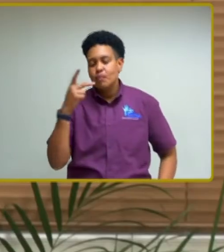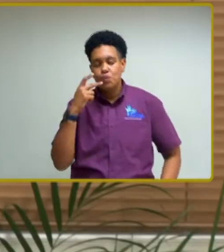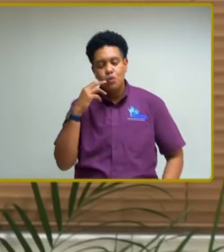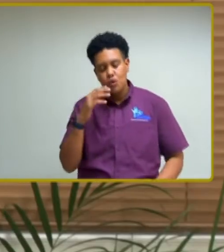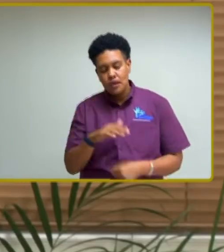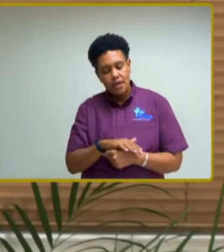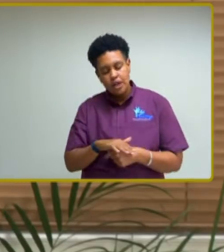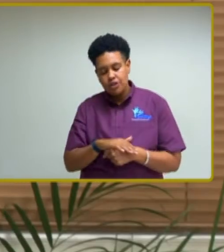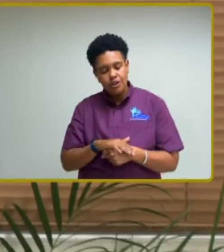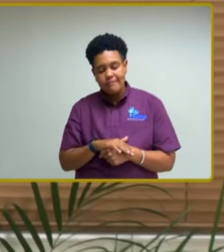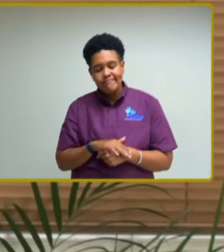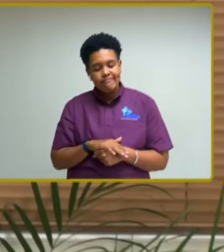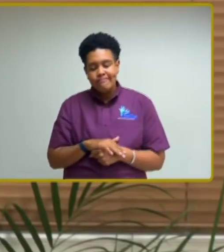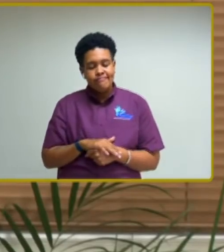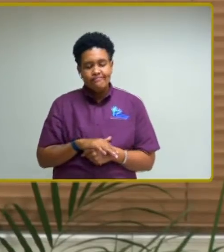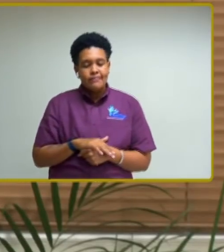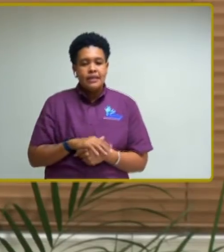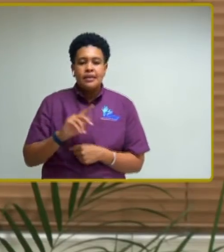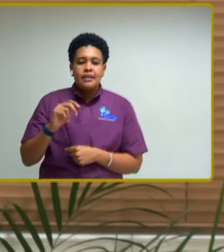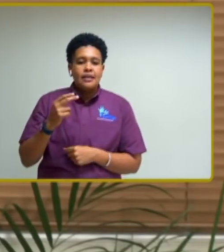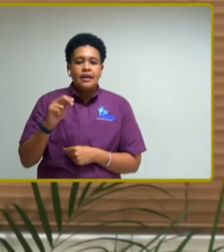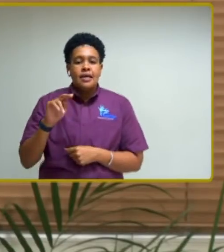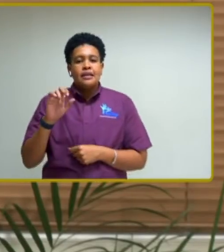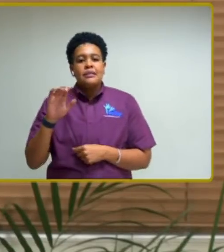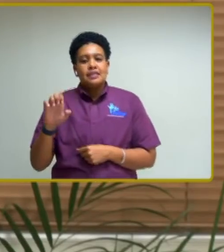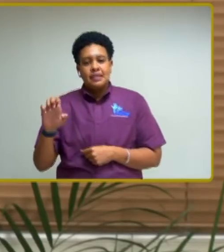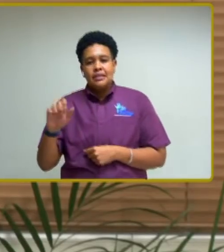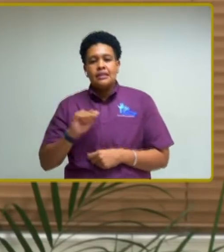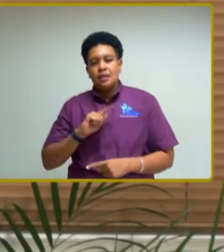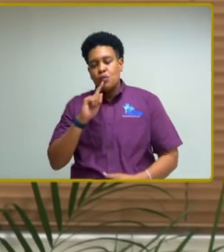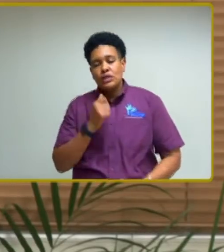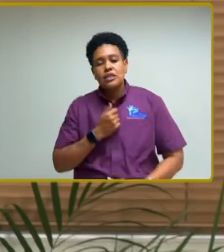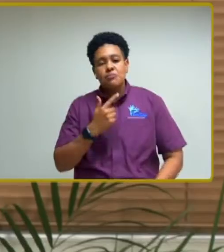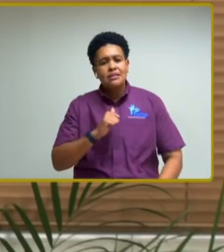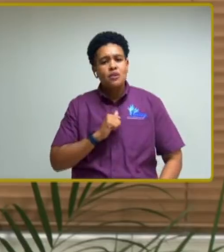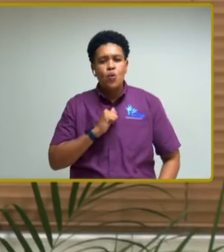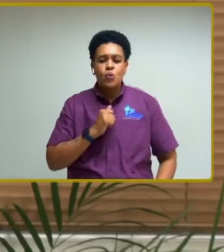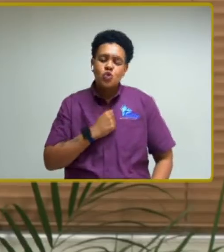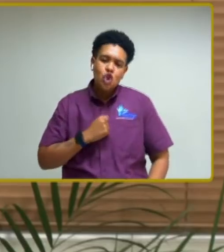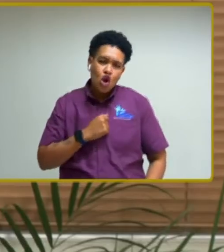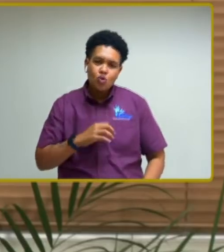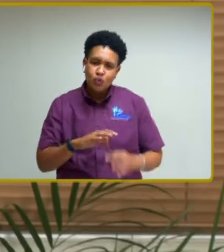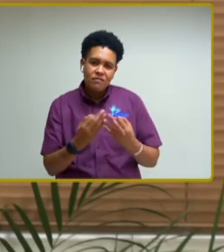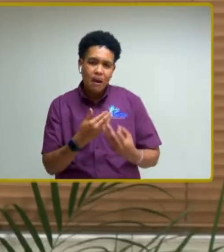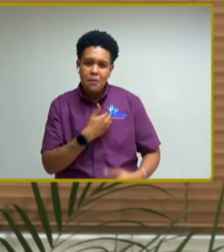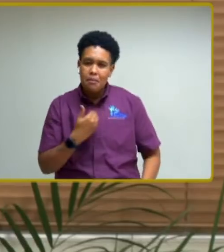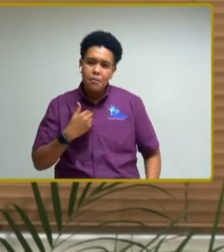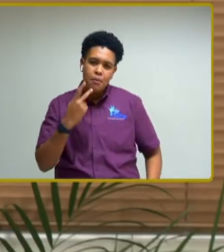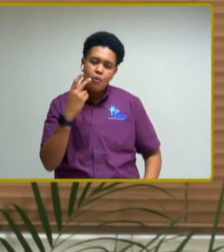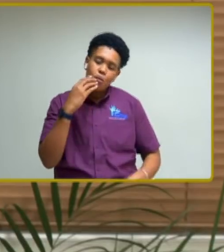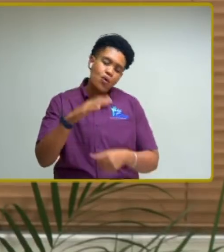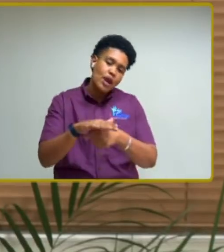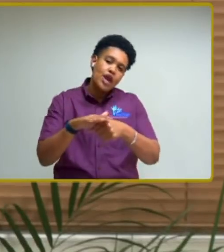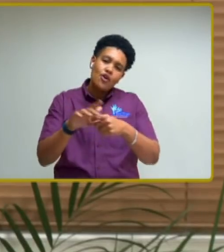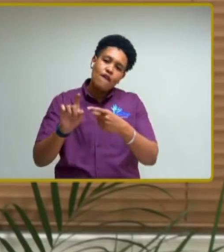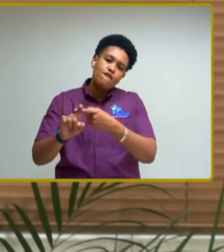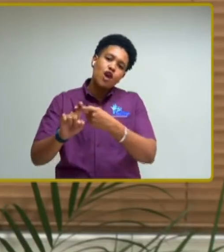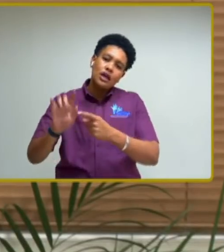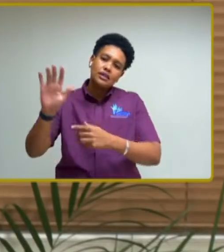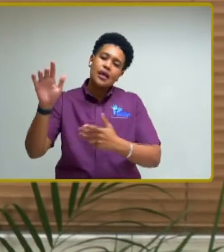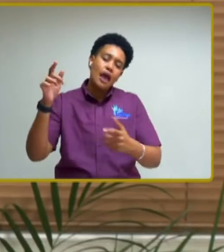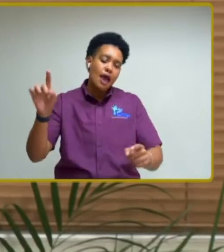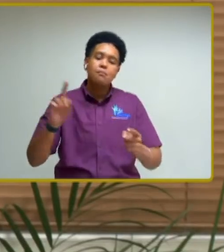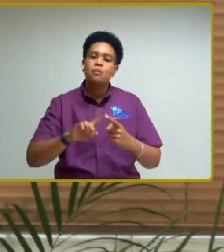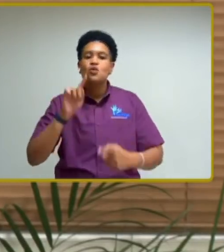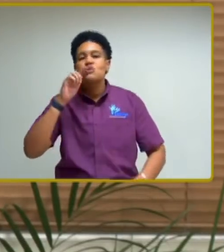area. And, I want to express my own condolences to the family members and friends, and